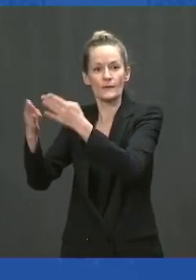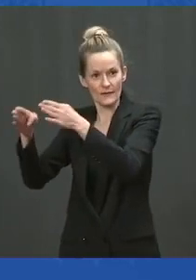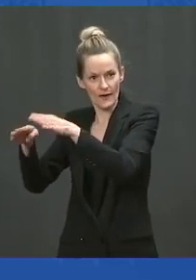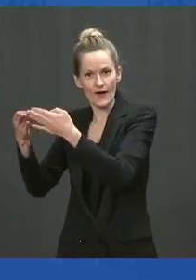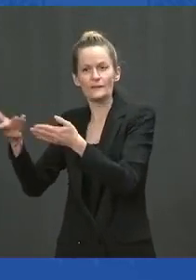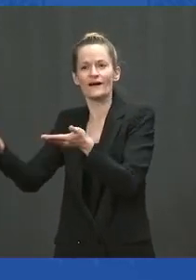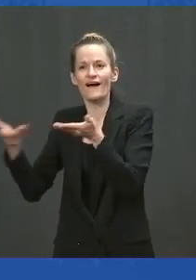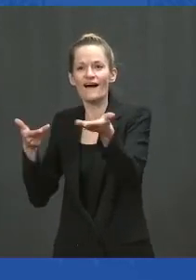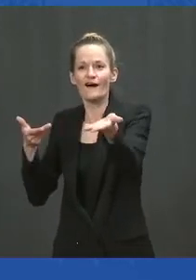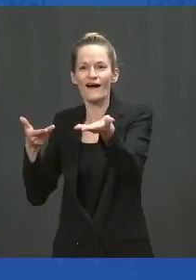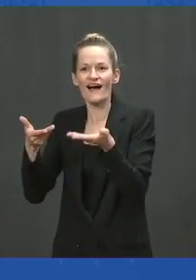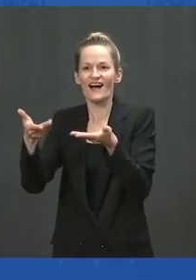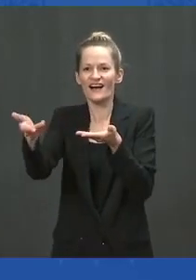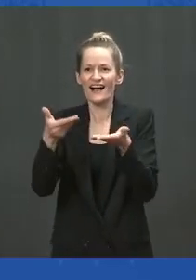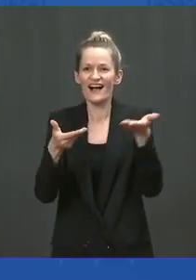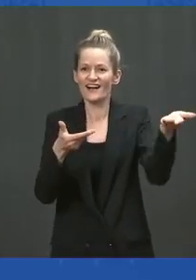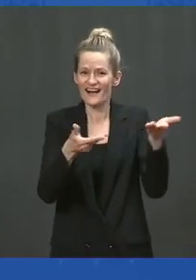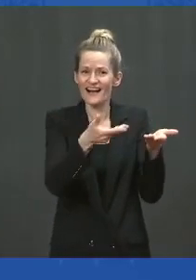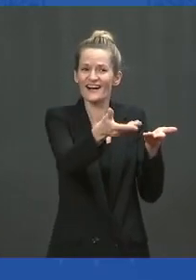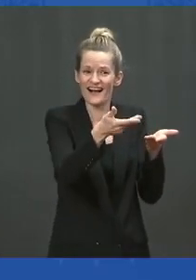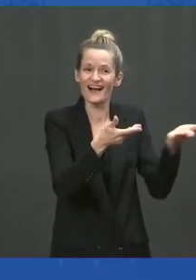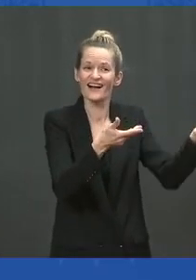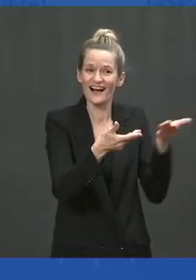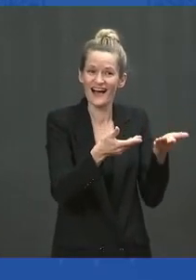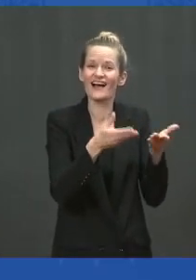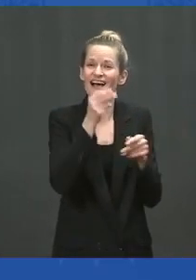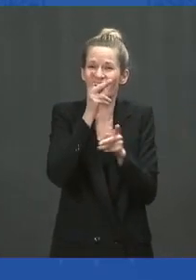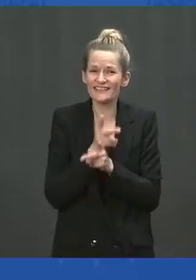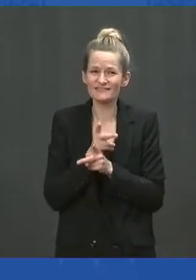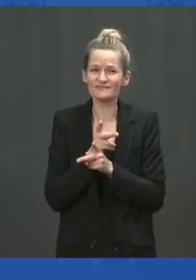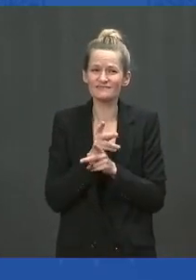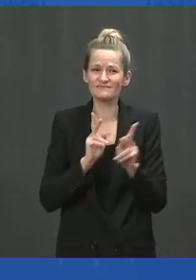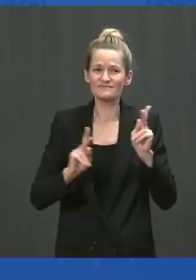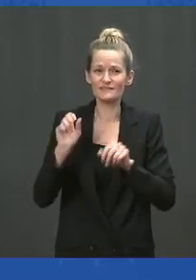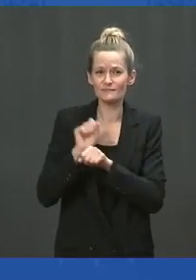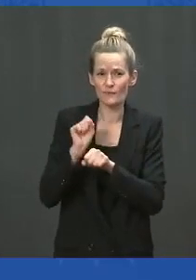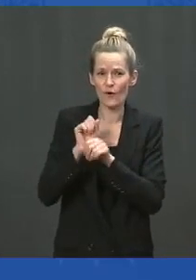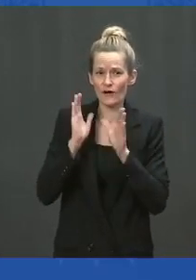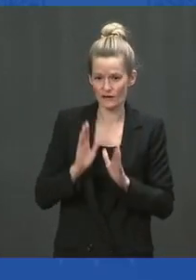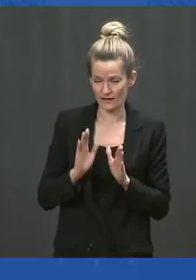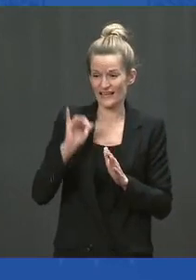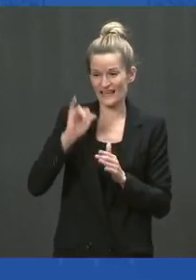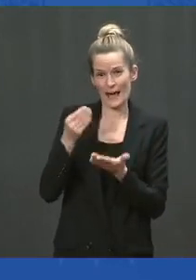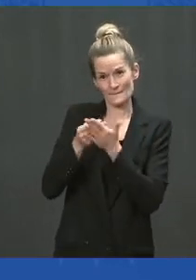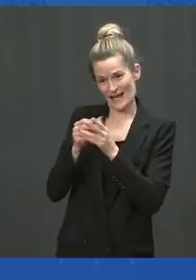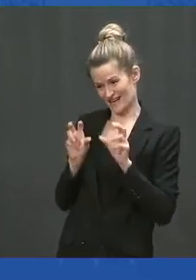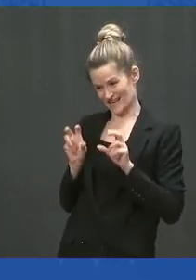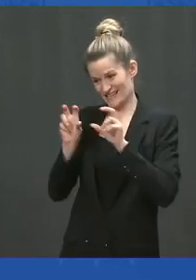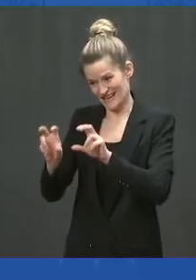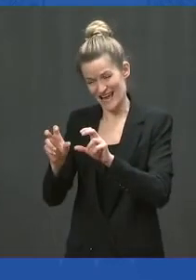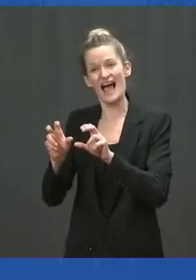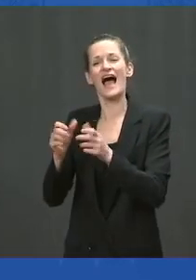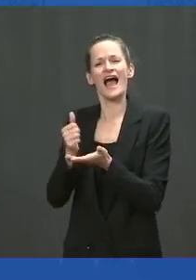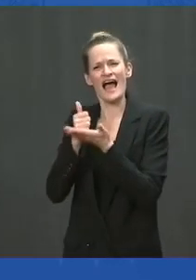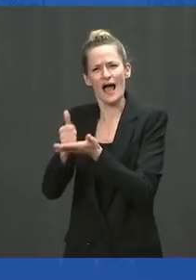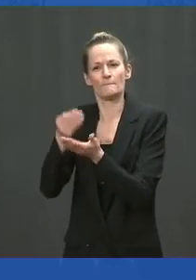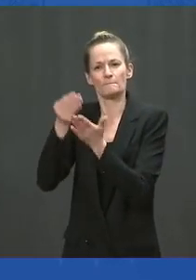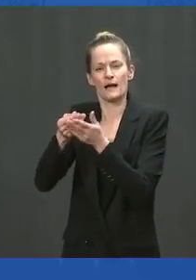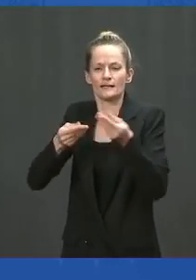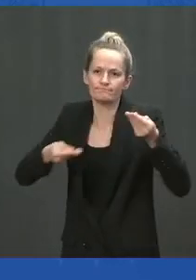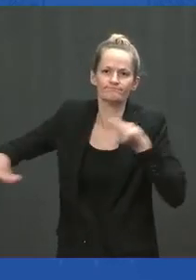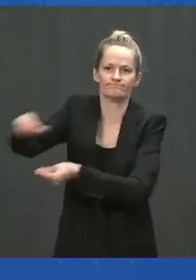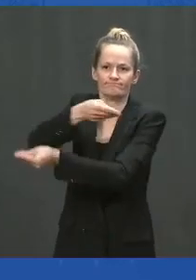Funding for schools to reopen and ventilation systems, sanitation services, protective equipment to keep students and staff